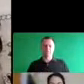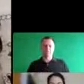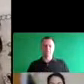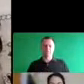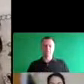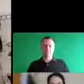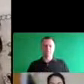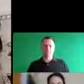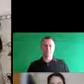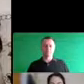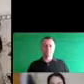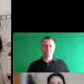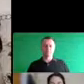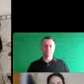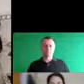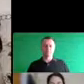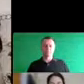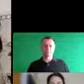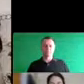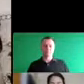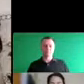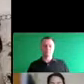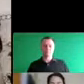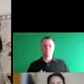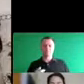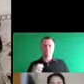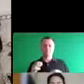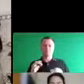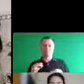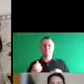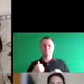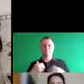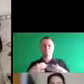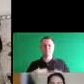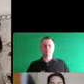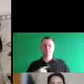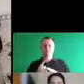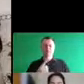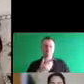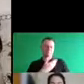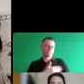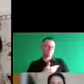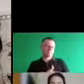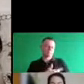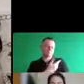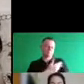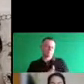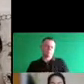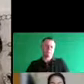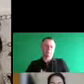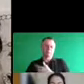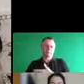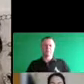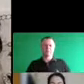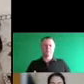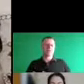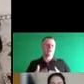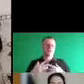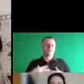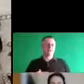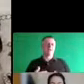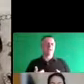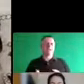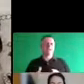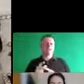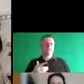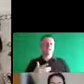this syrup all over my body. And so it was very challenging. It was